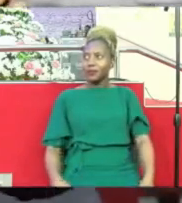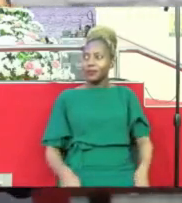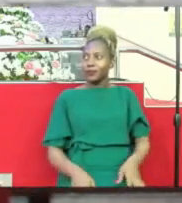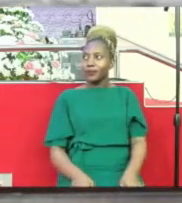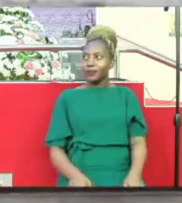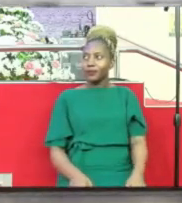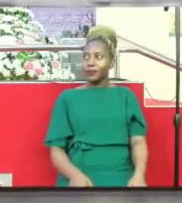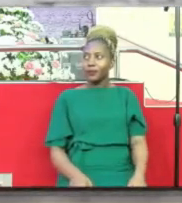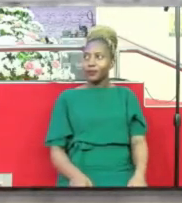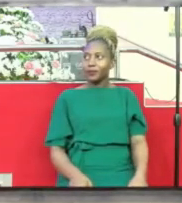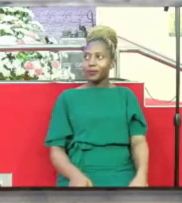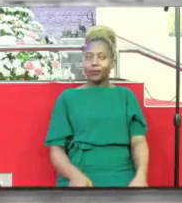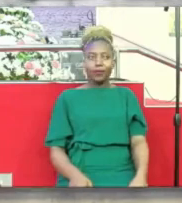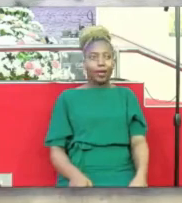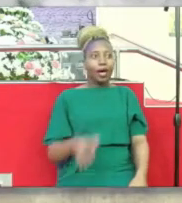he has a sound mind?